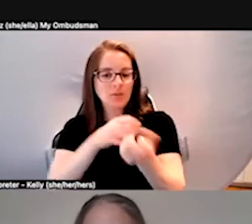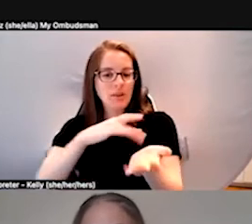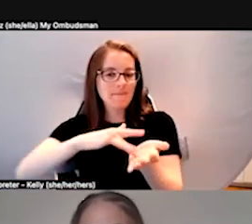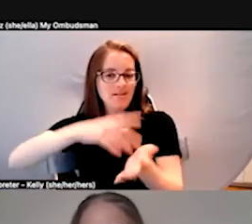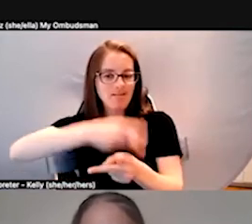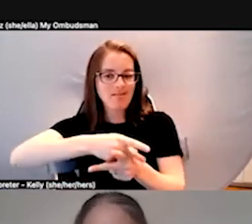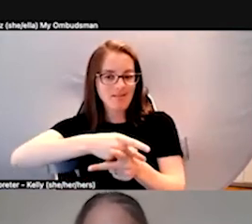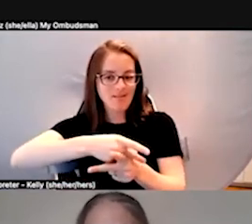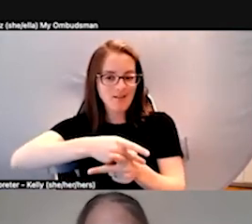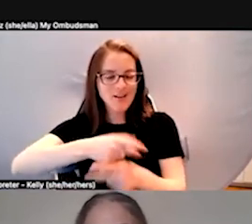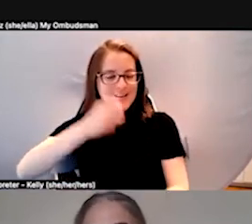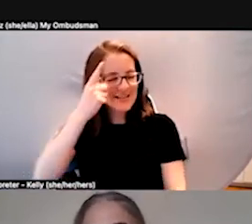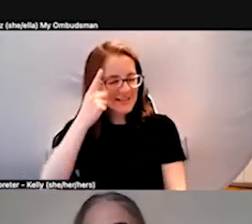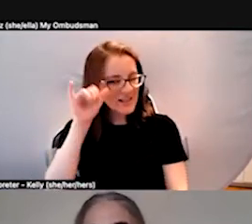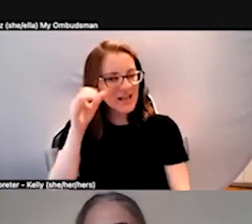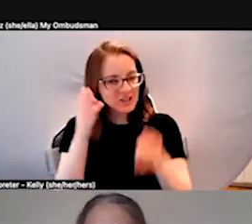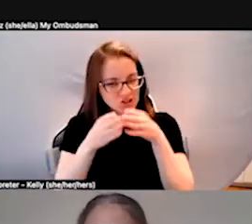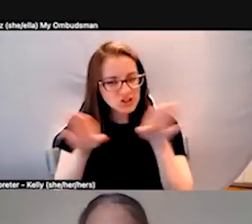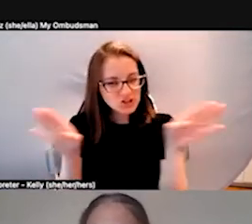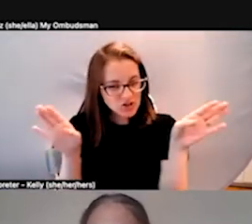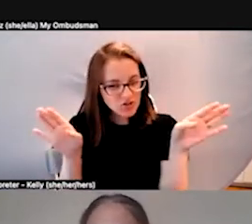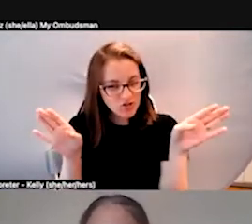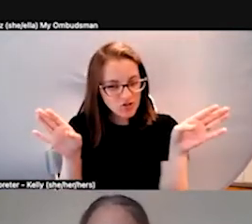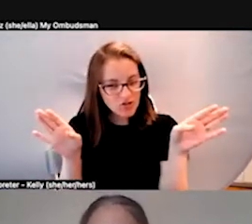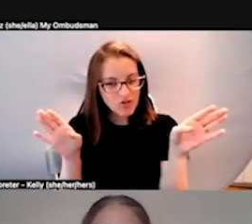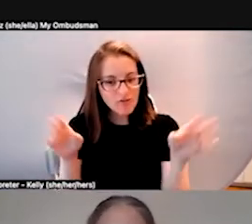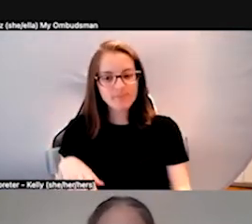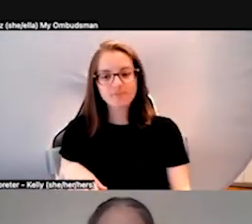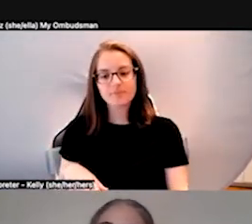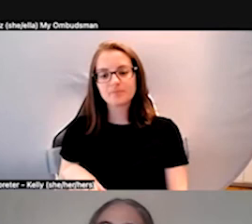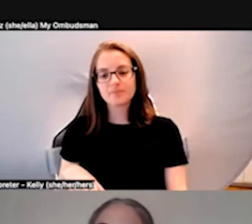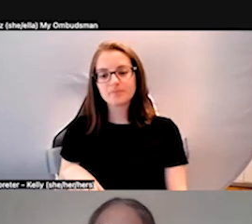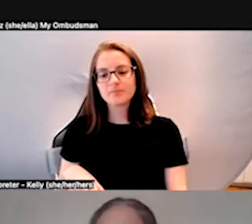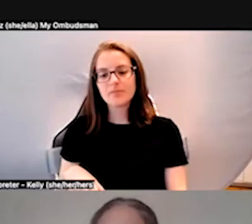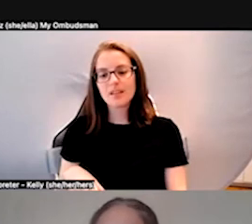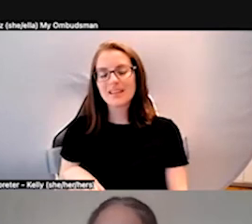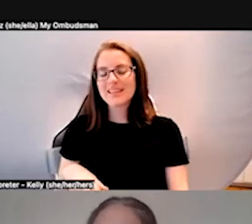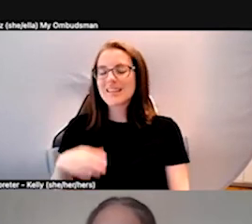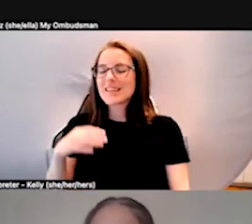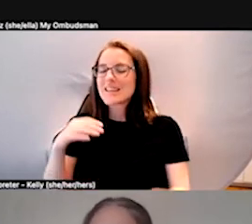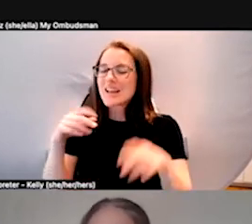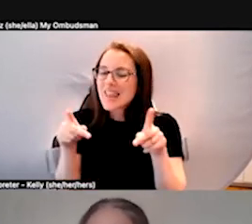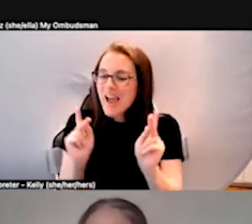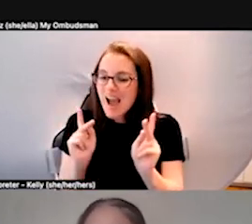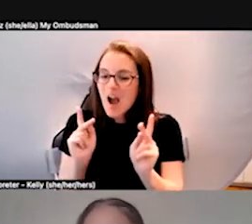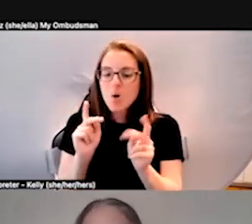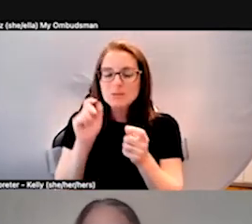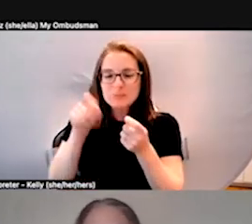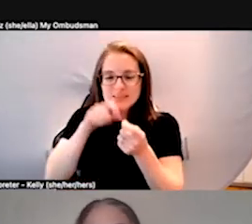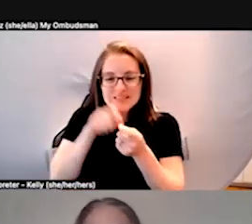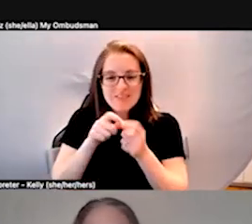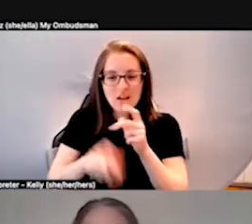still, unfortunately, legal for folks to have categorical exclusions for specific types of gender-affirming care